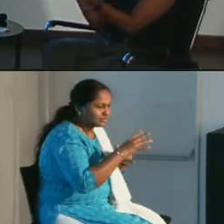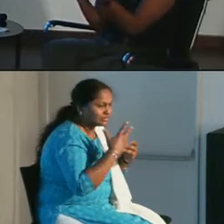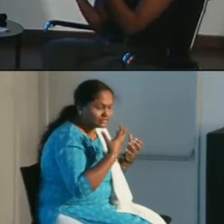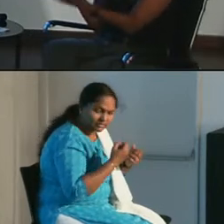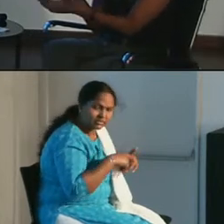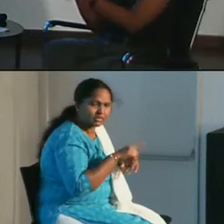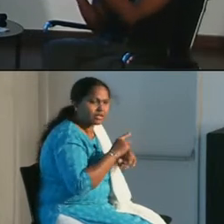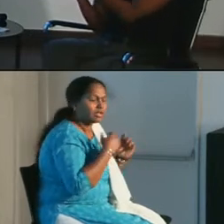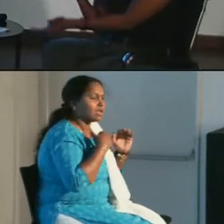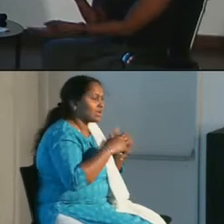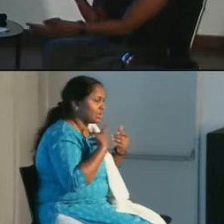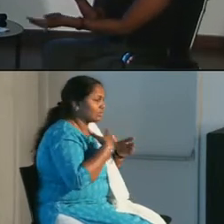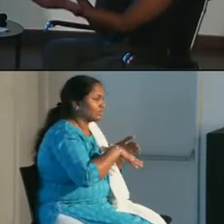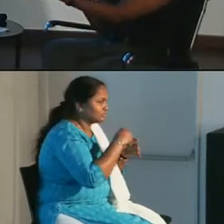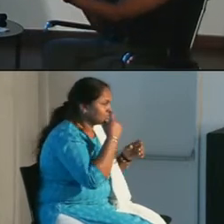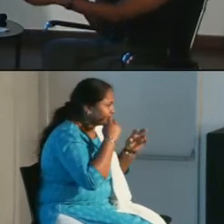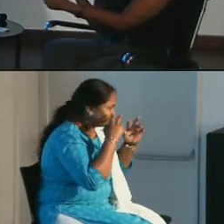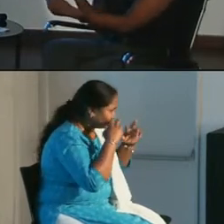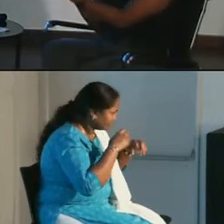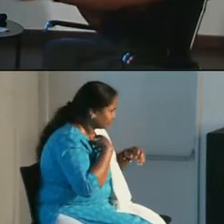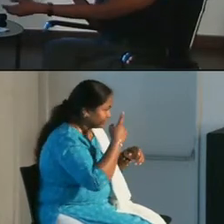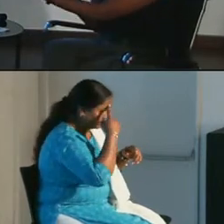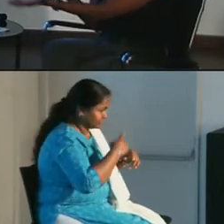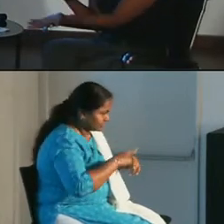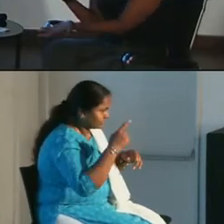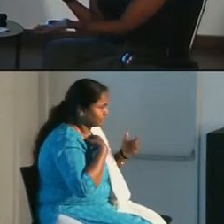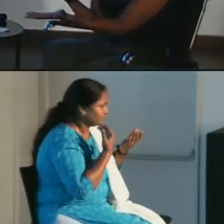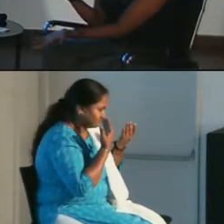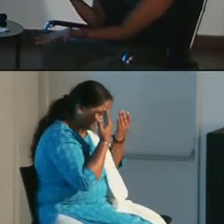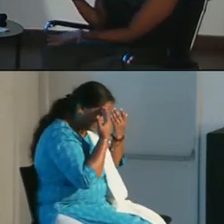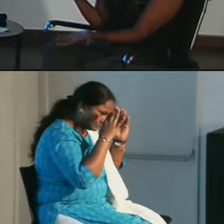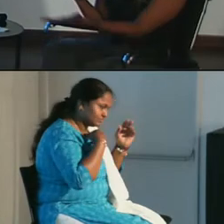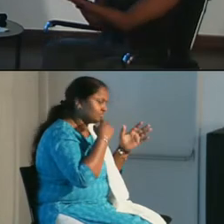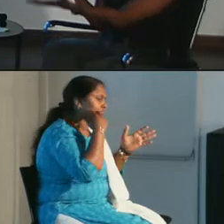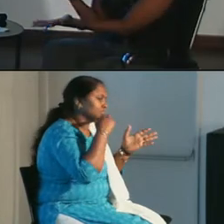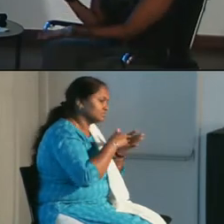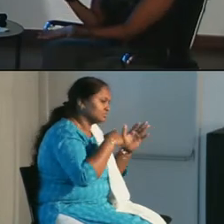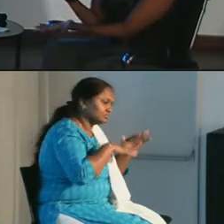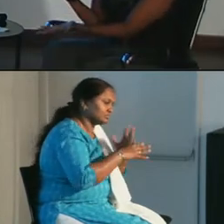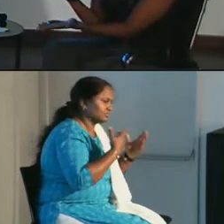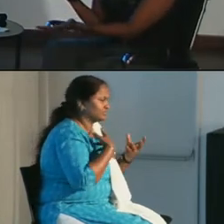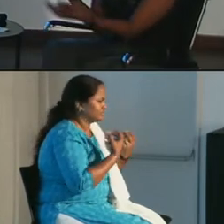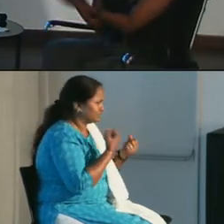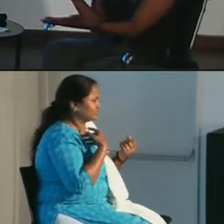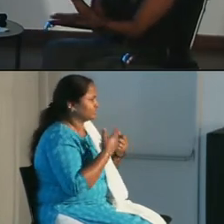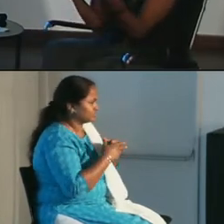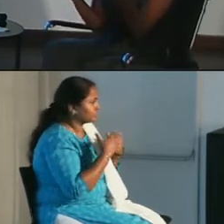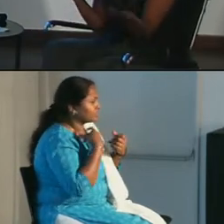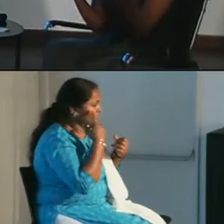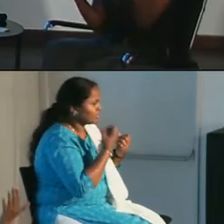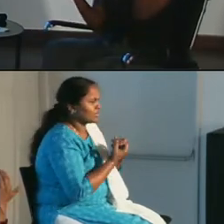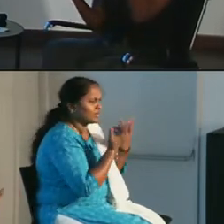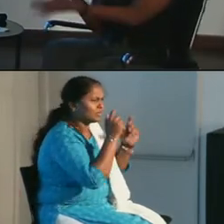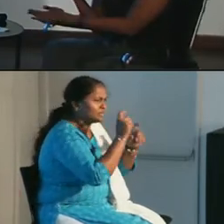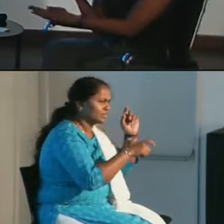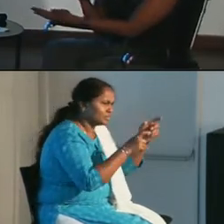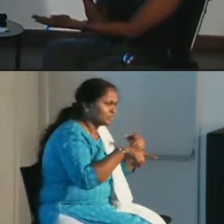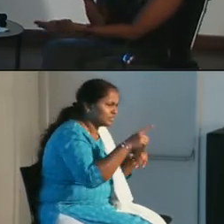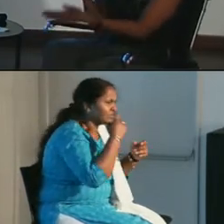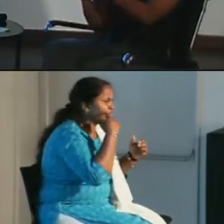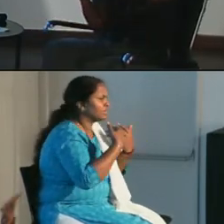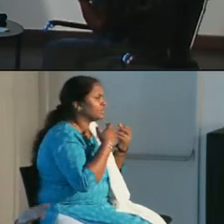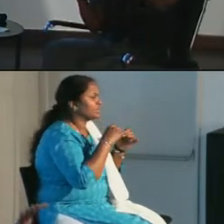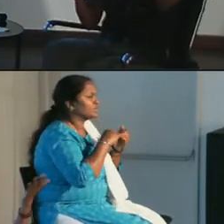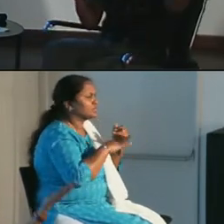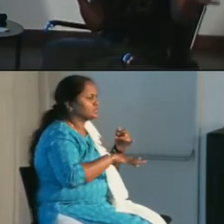which is how street art is consumed in India, I do not even look into. I do not even cater to that, but most people see my art through social